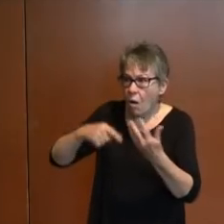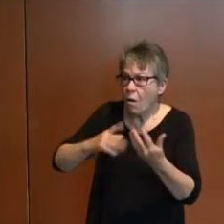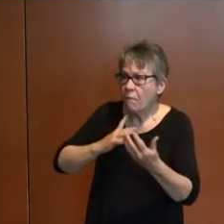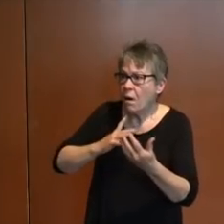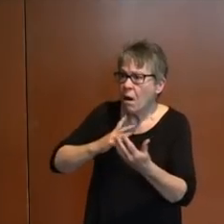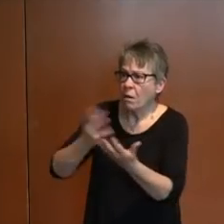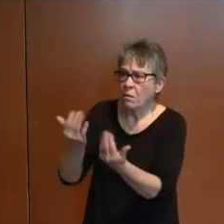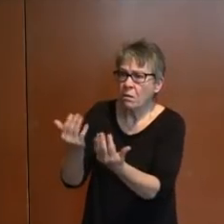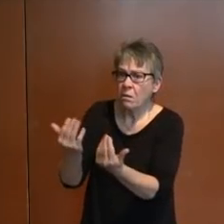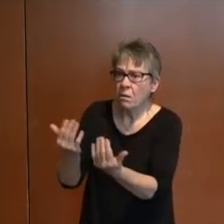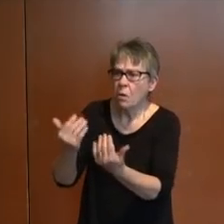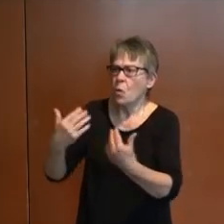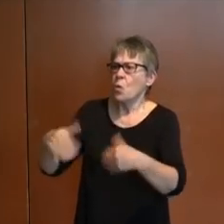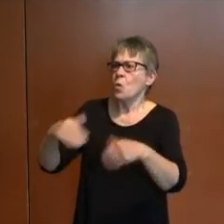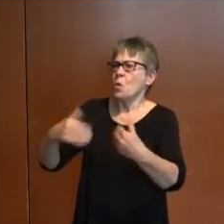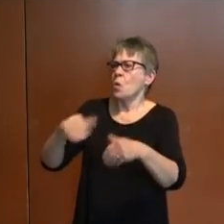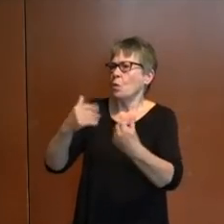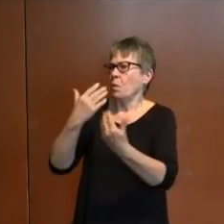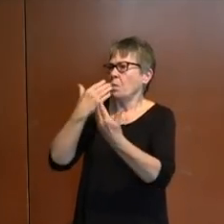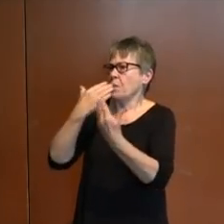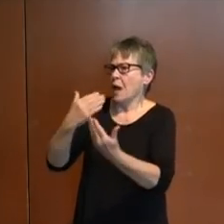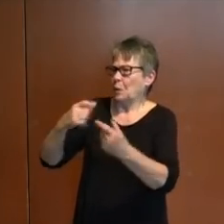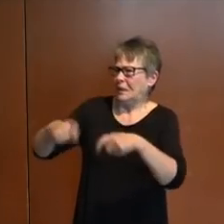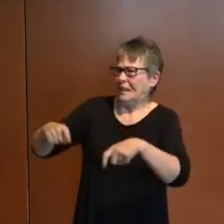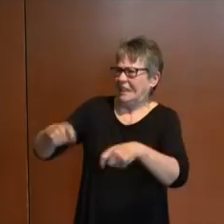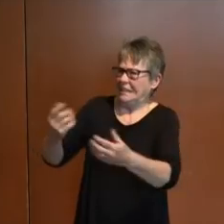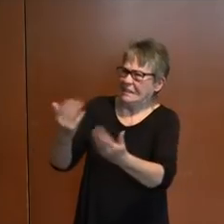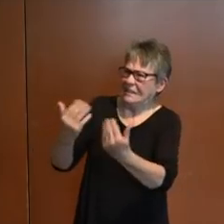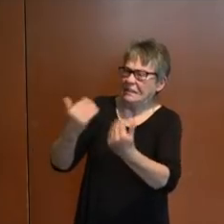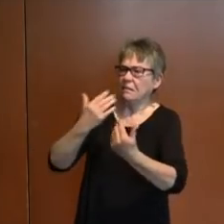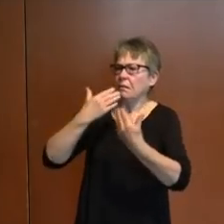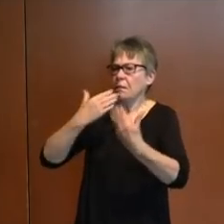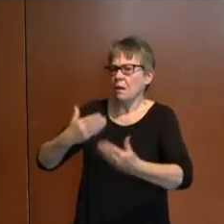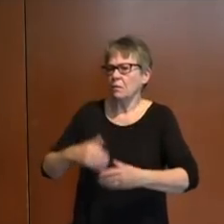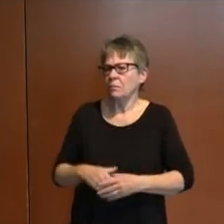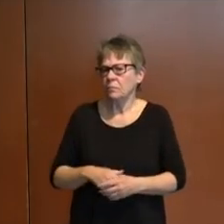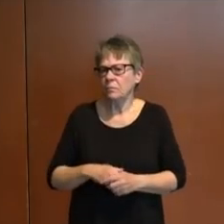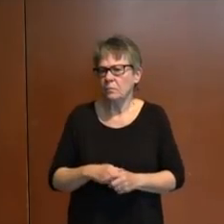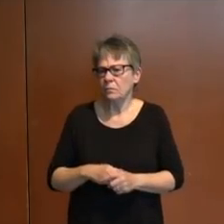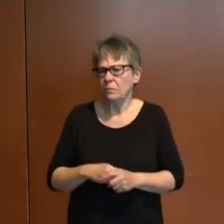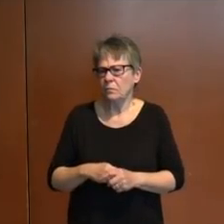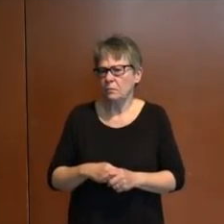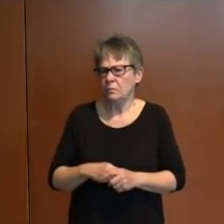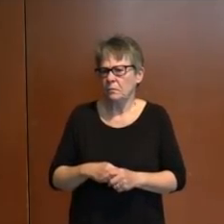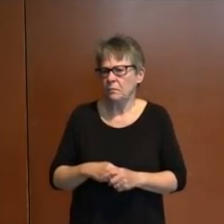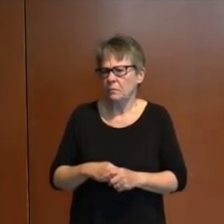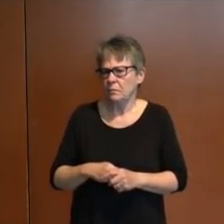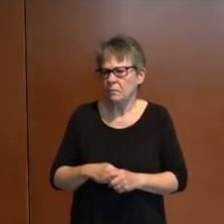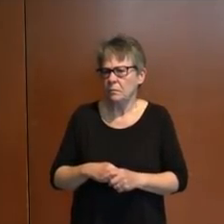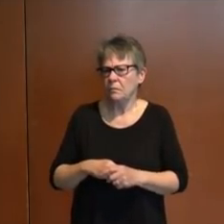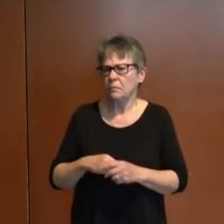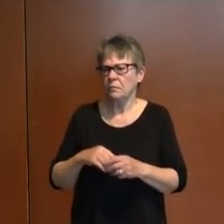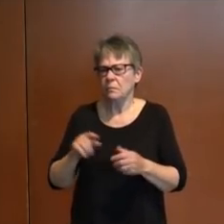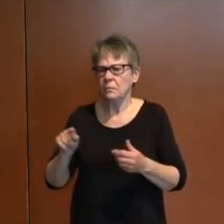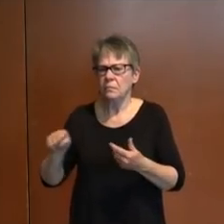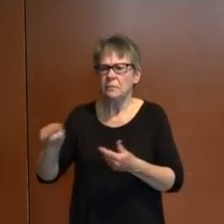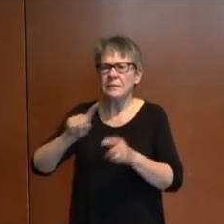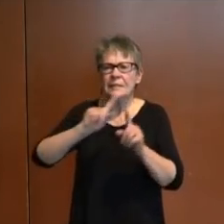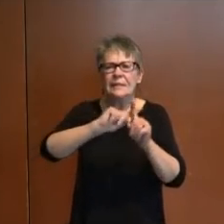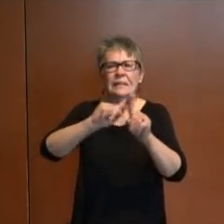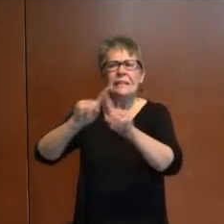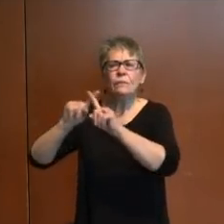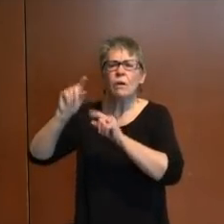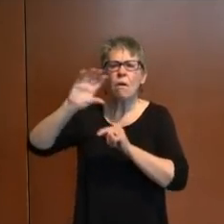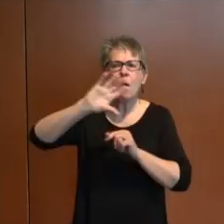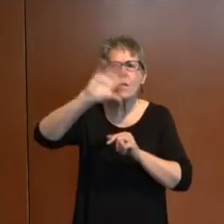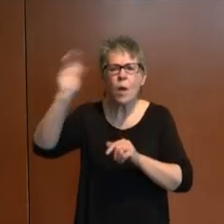given shouts out to our corporate partners over the past couple of weeks who have really stepped up.